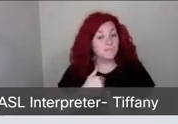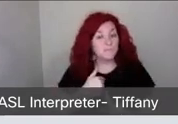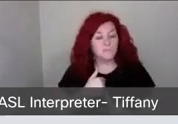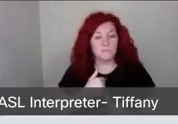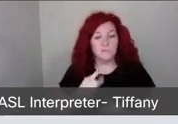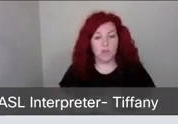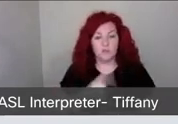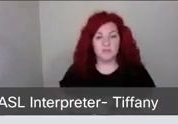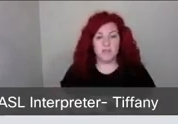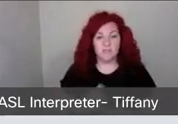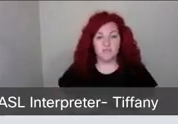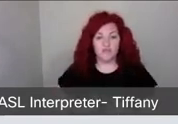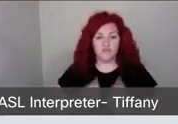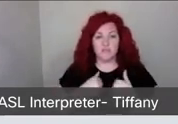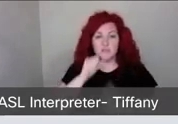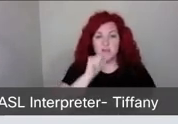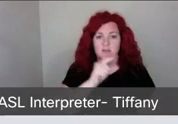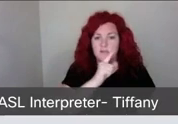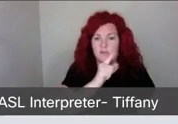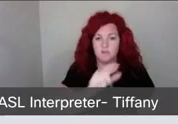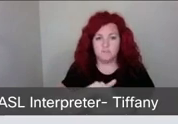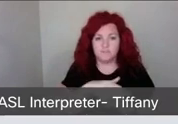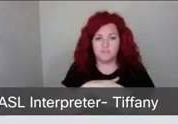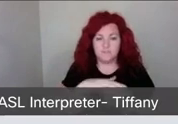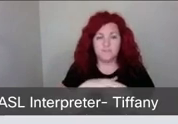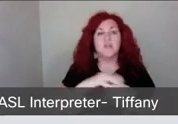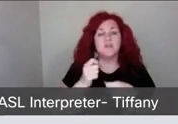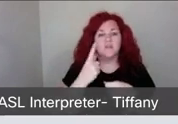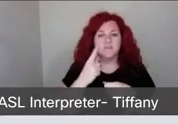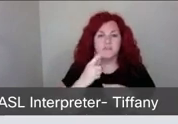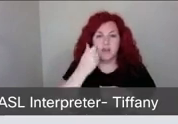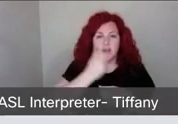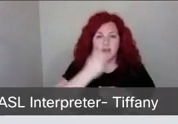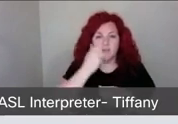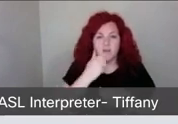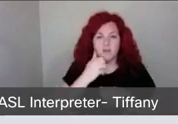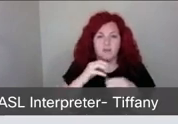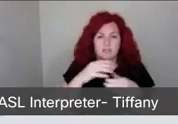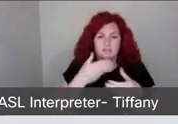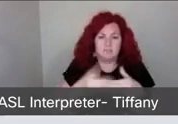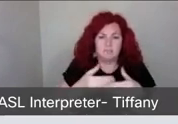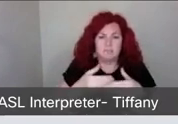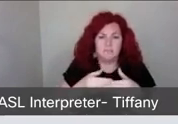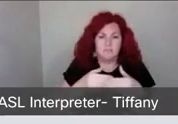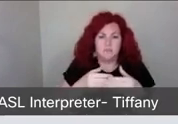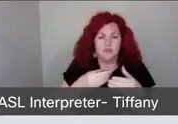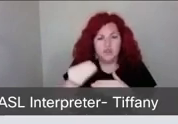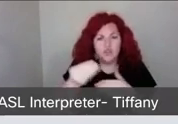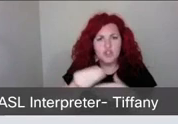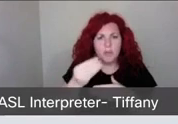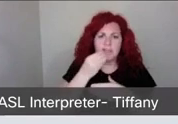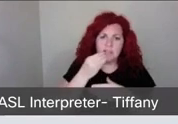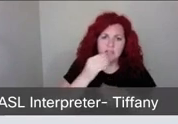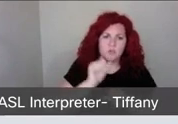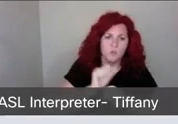resident of Scottsdale Precinct who can be very provincial, keeping my daily activities to the immediate neighborhood as much as possible to shop, to eat, to work, and